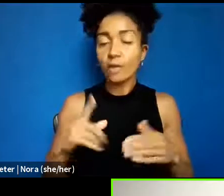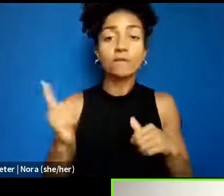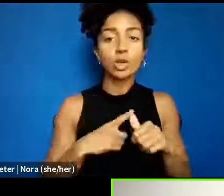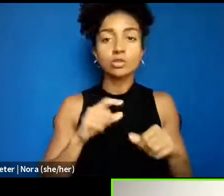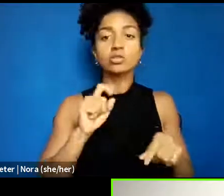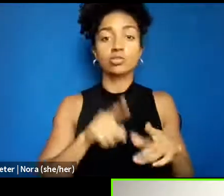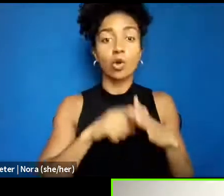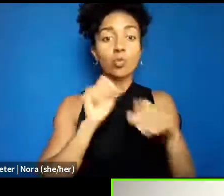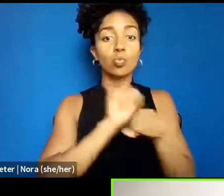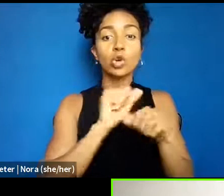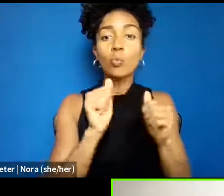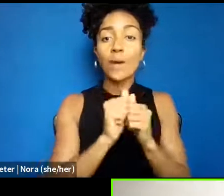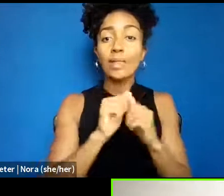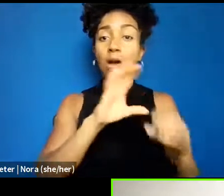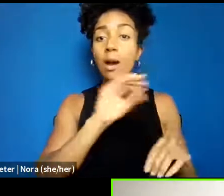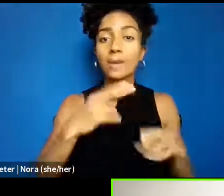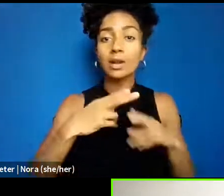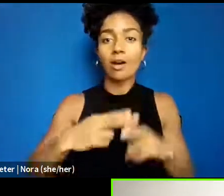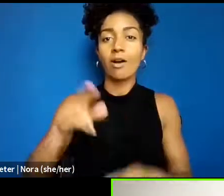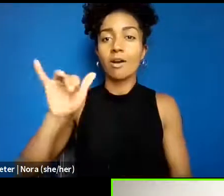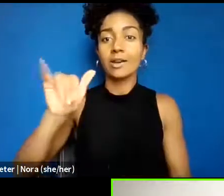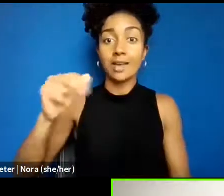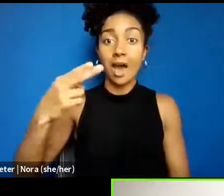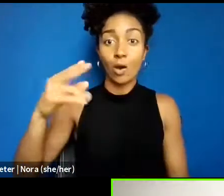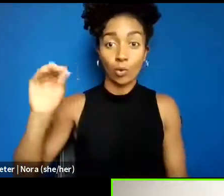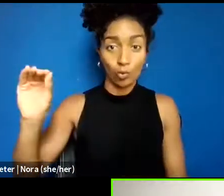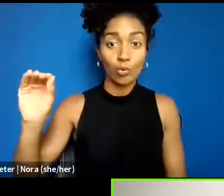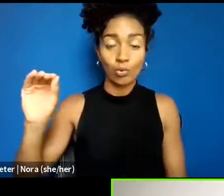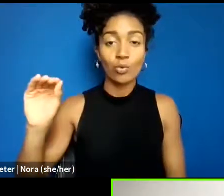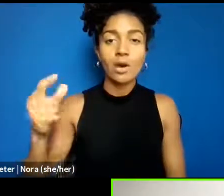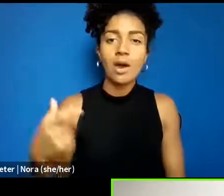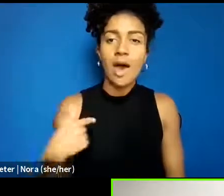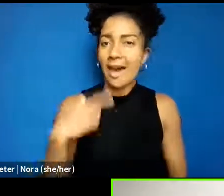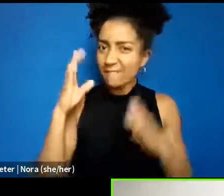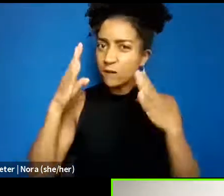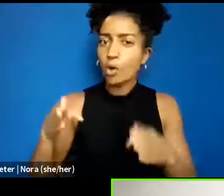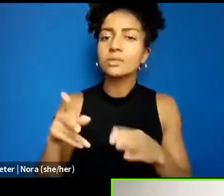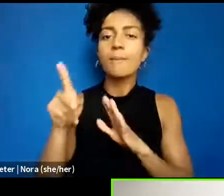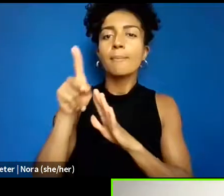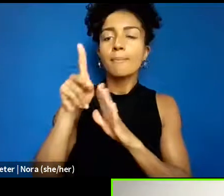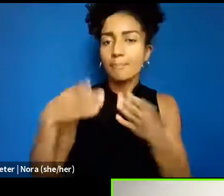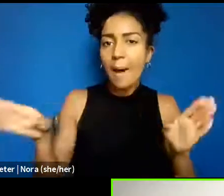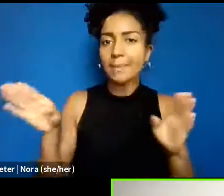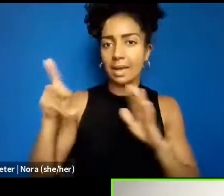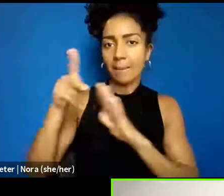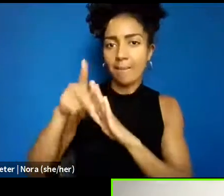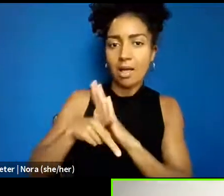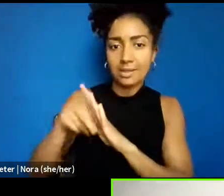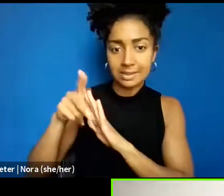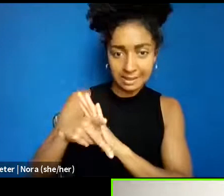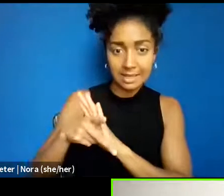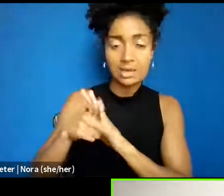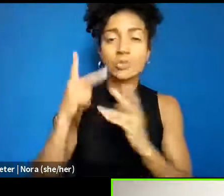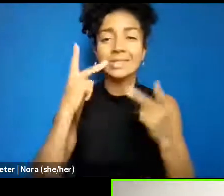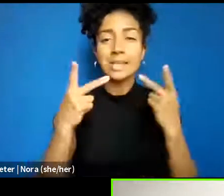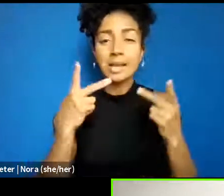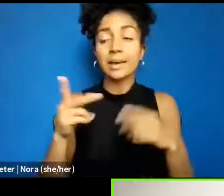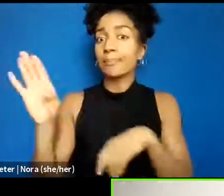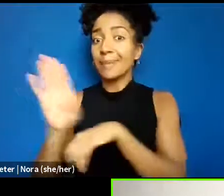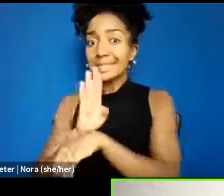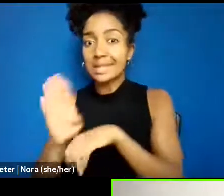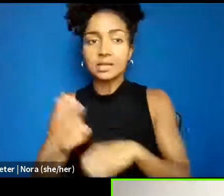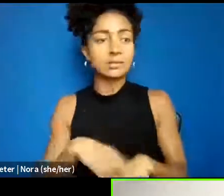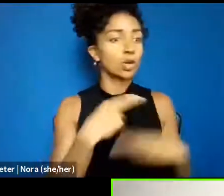called Yahoo, and I really focused on public policy work, really the intersection of business and human rights, and really